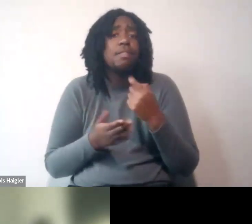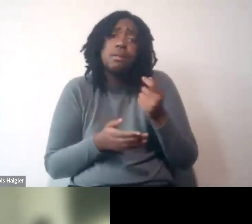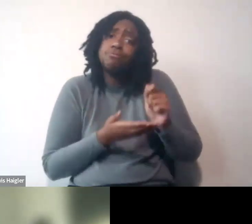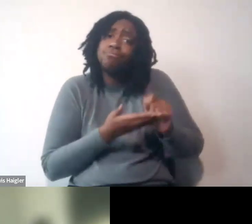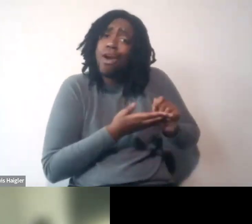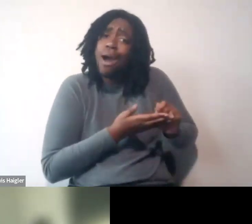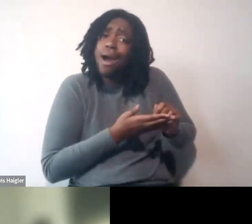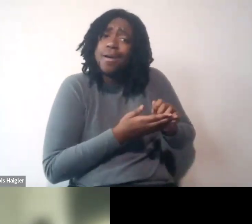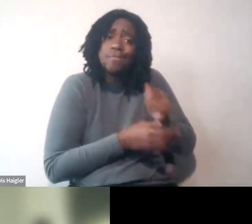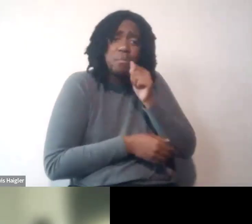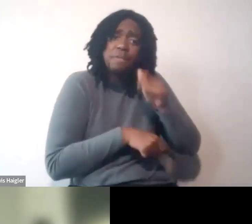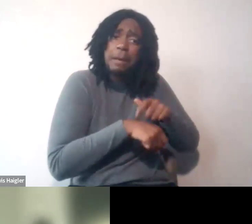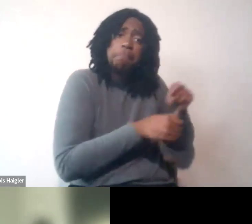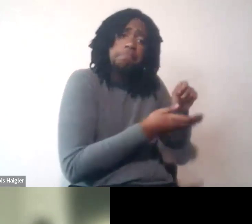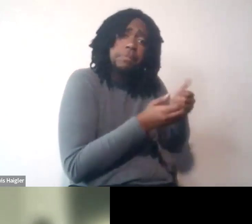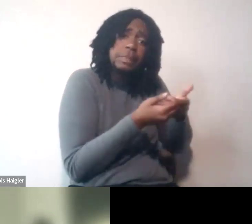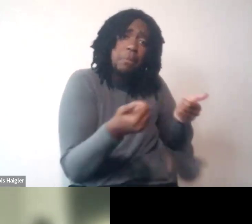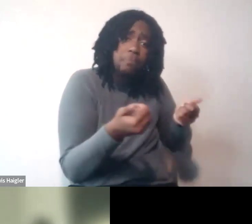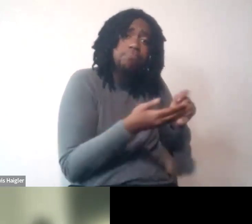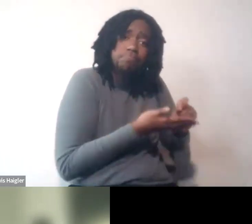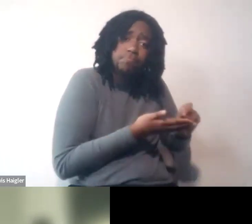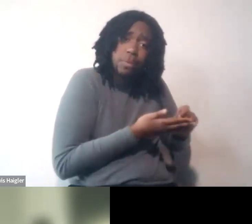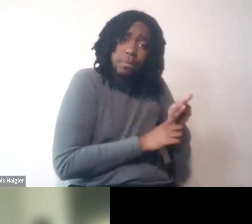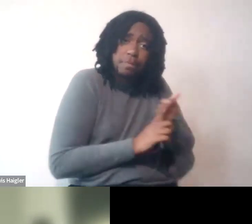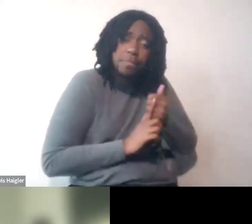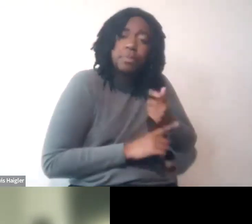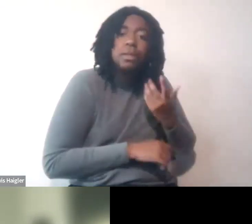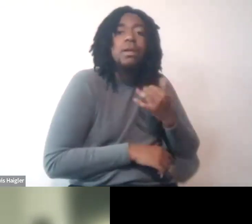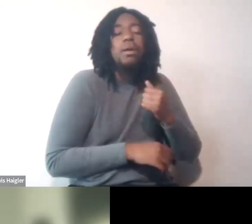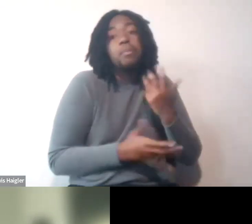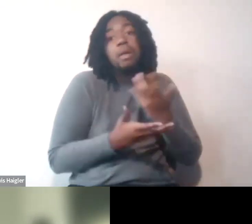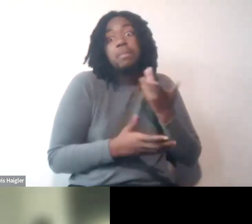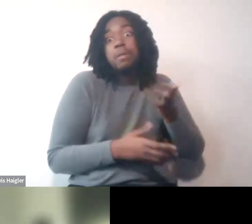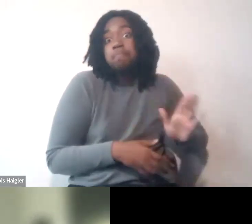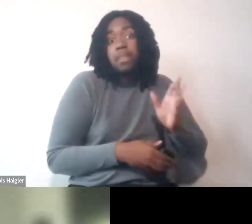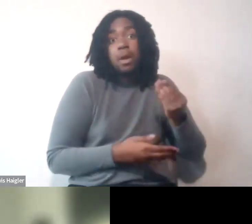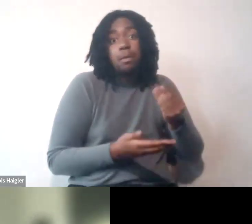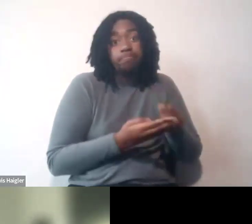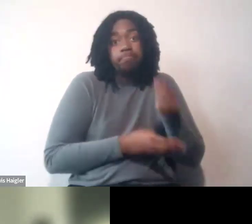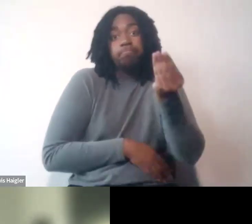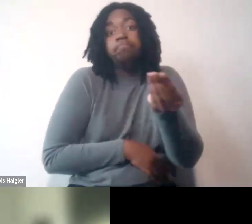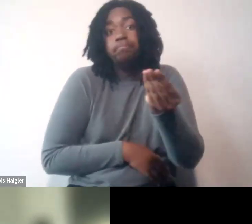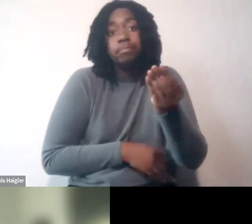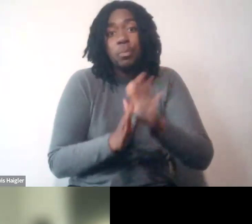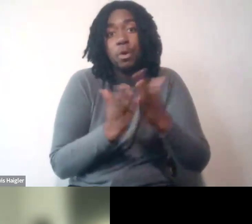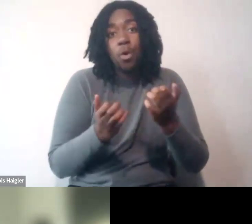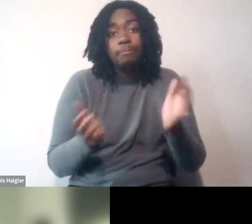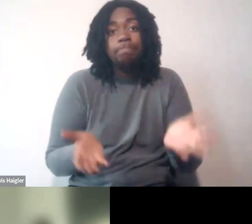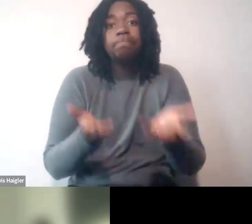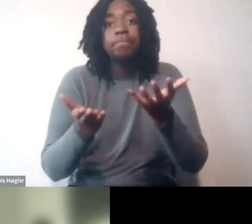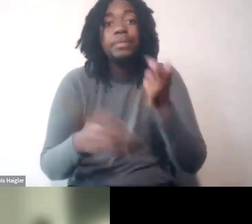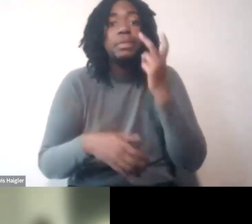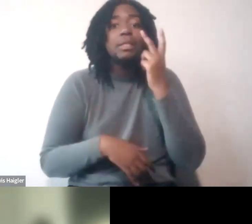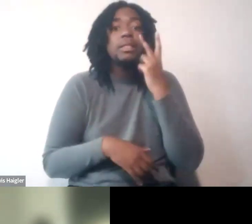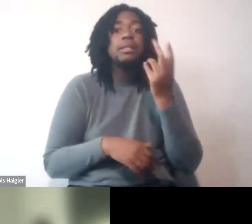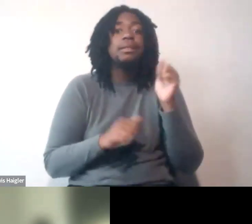the side. And they might also have a book that they would like to really push forward and see what they can